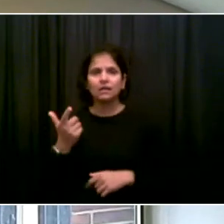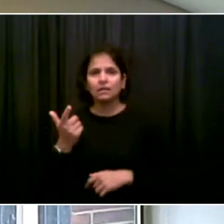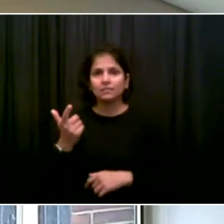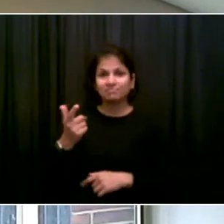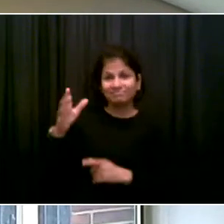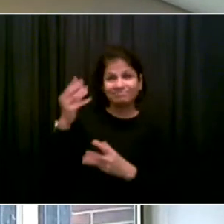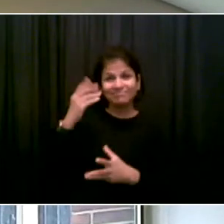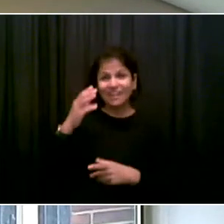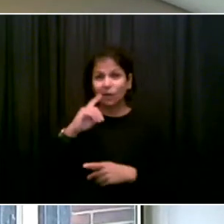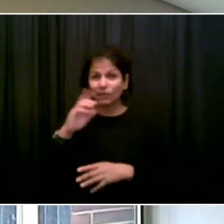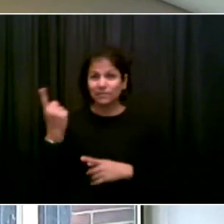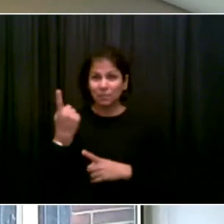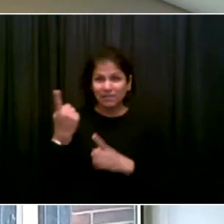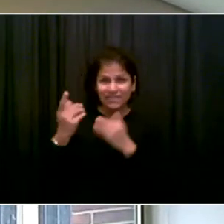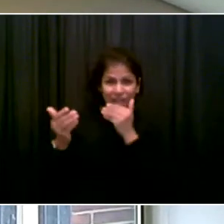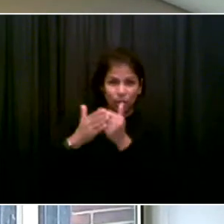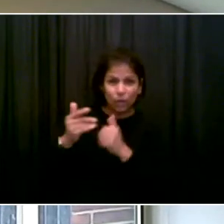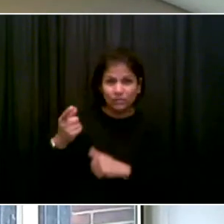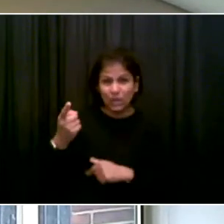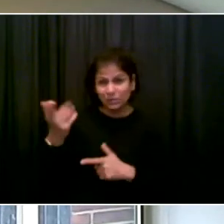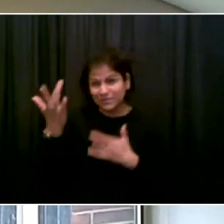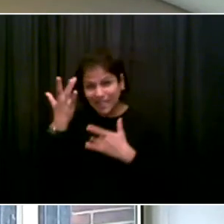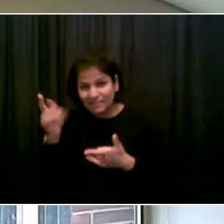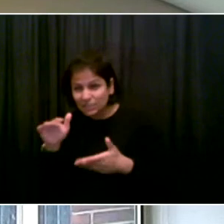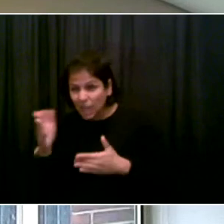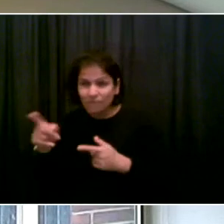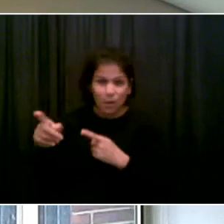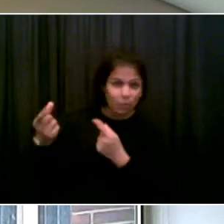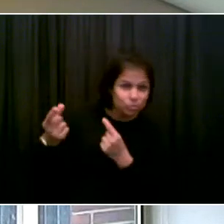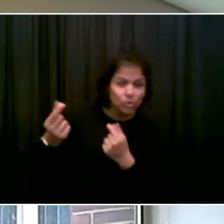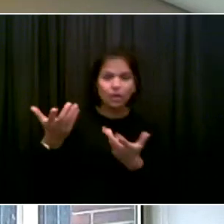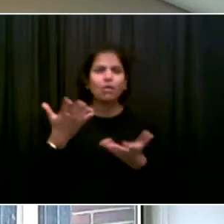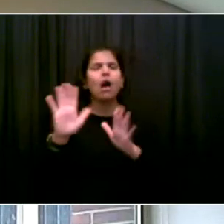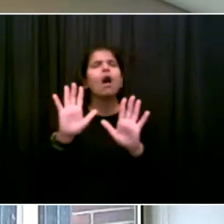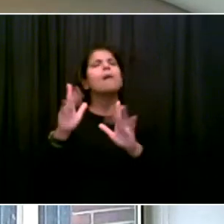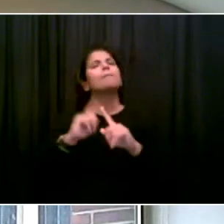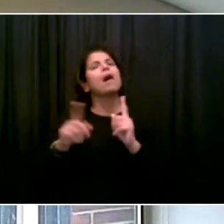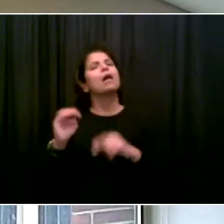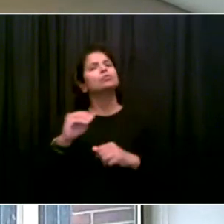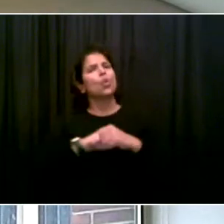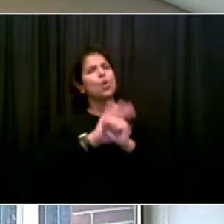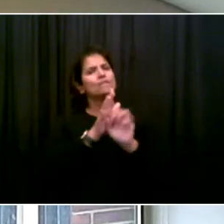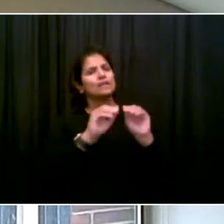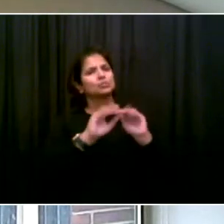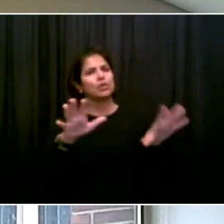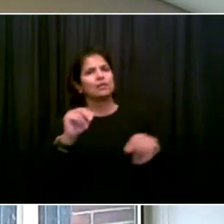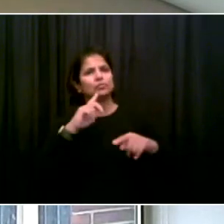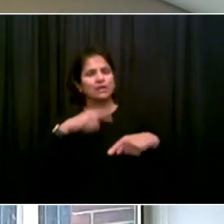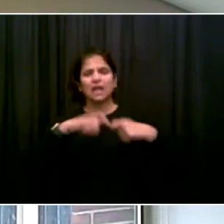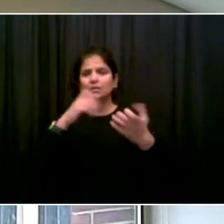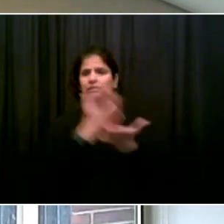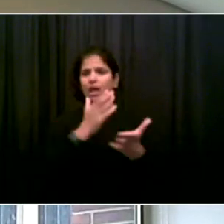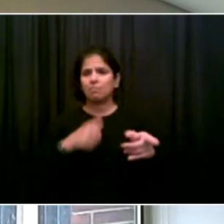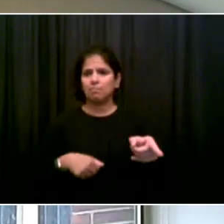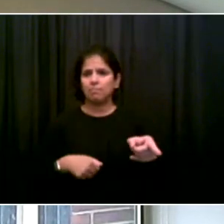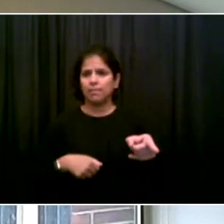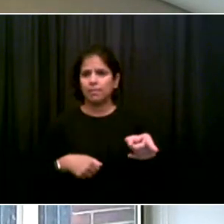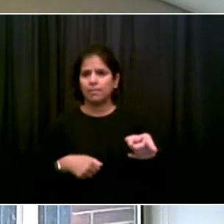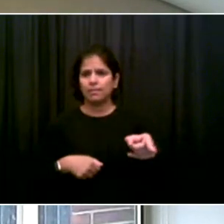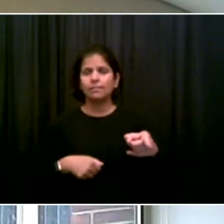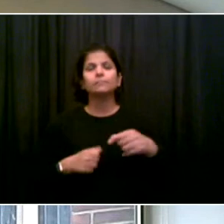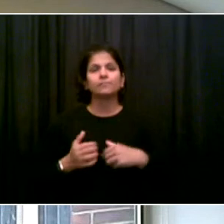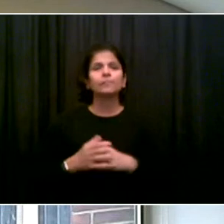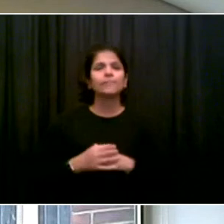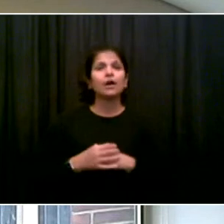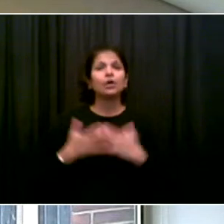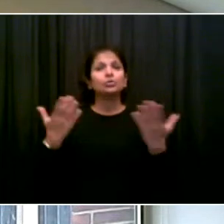million opportunities to break chains of transmission. And that's something special to New York City. We're going to continue doing all of these things, some behind the